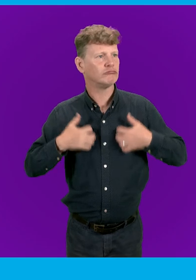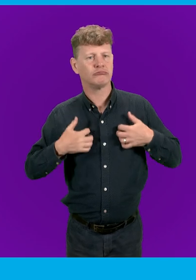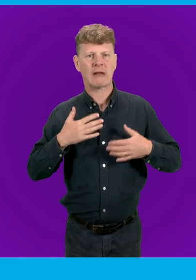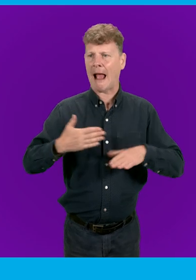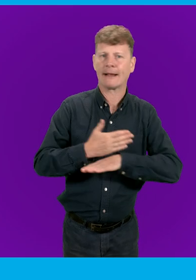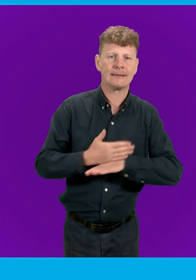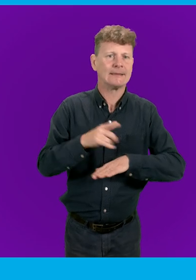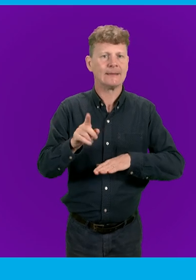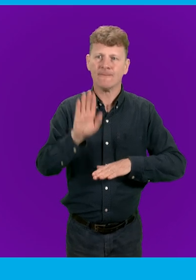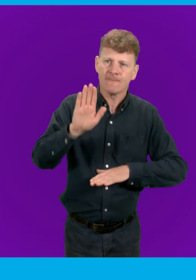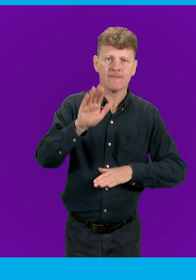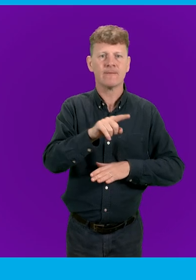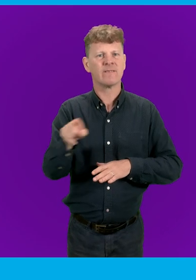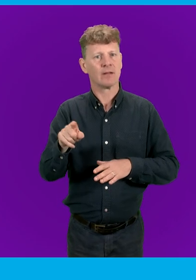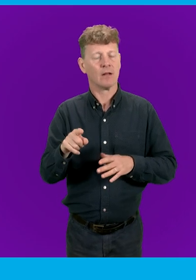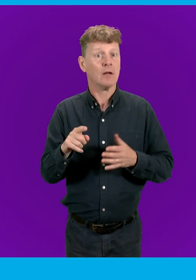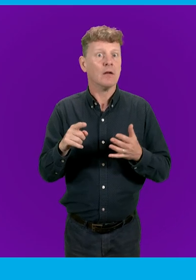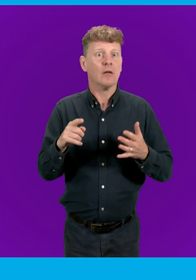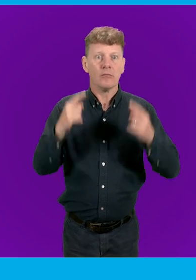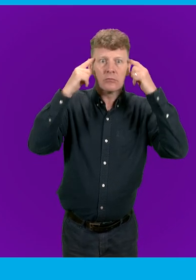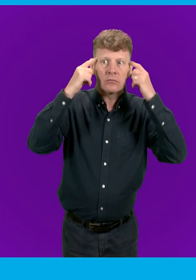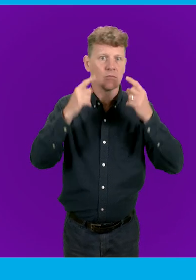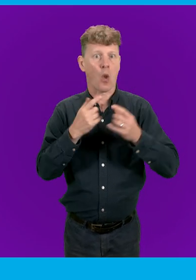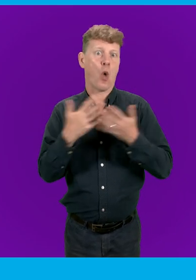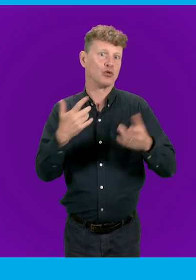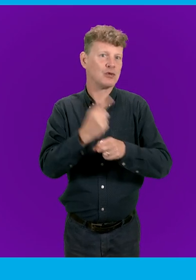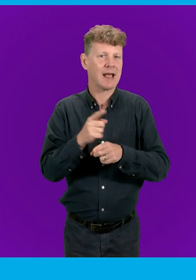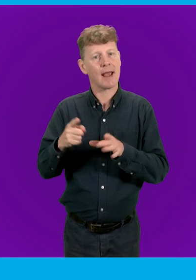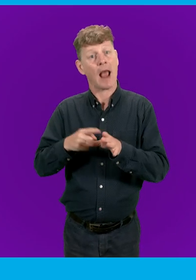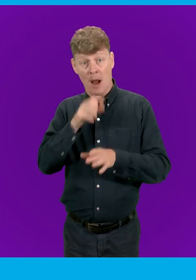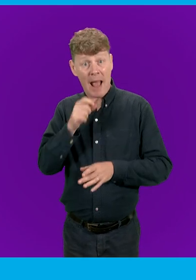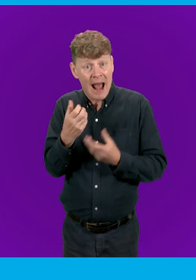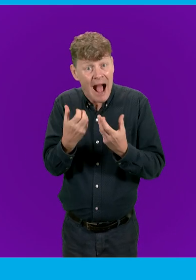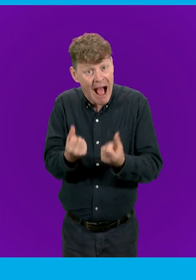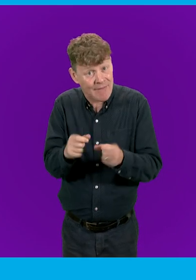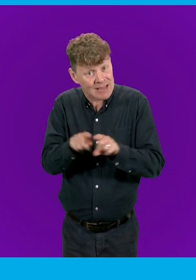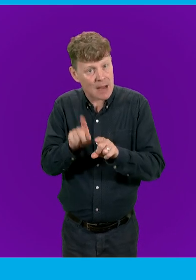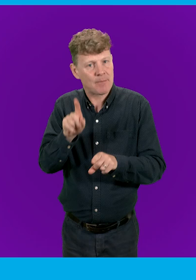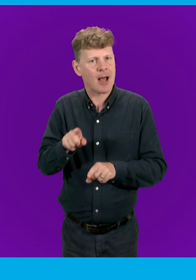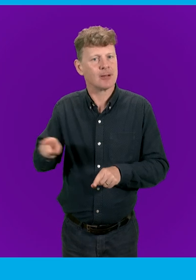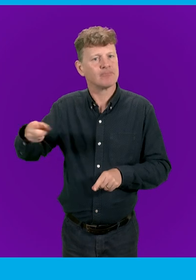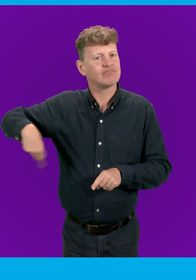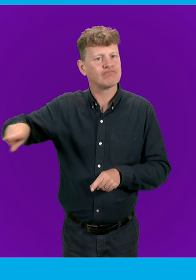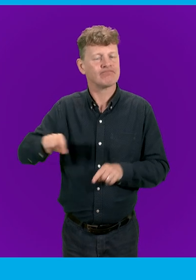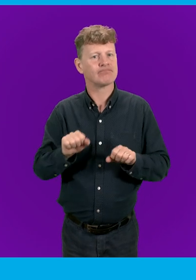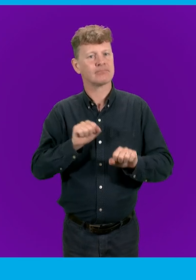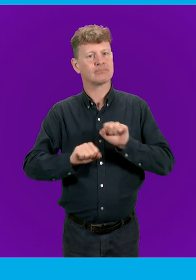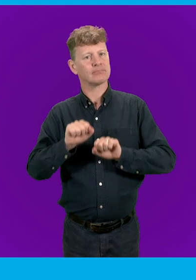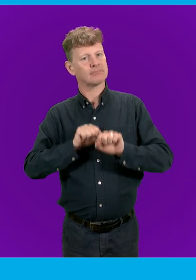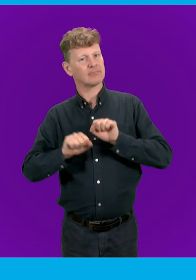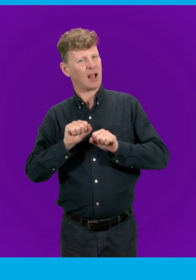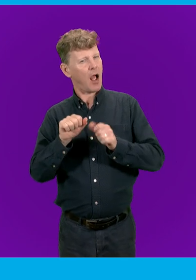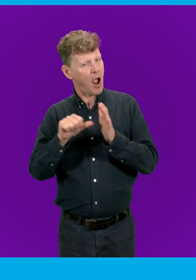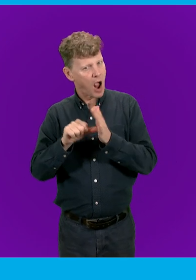active and have lots to give and lots to say. I think young men do too, but it's quite harder to get them. It's a bit harder to get them to